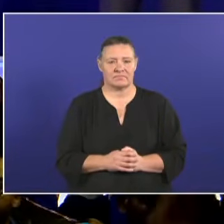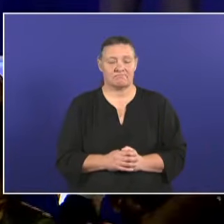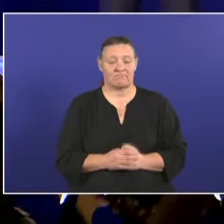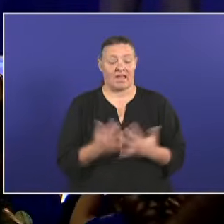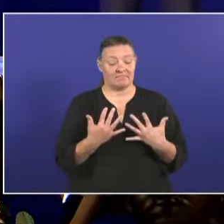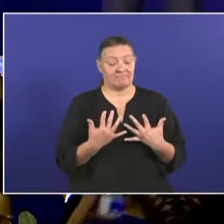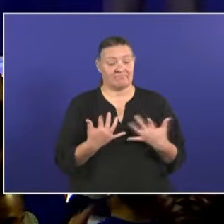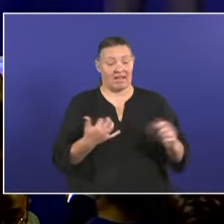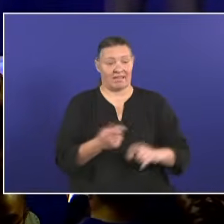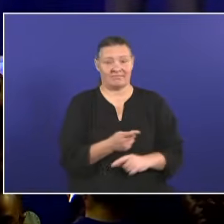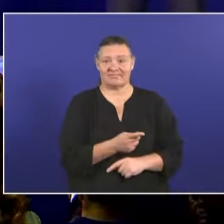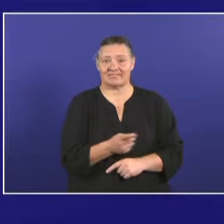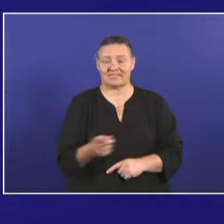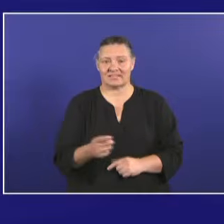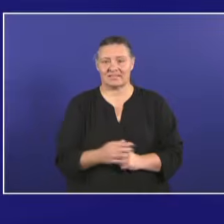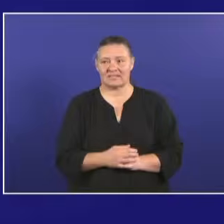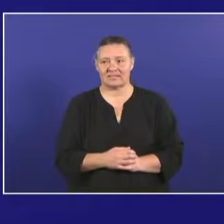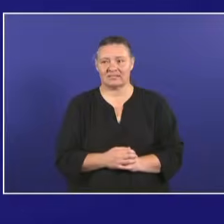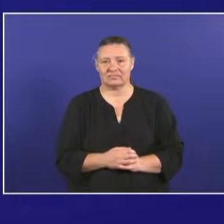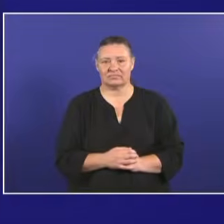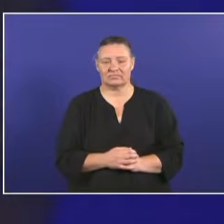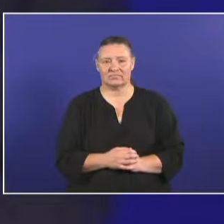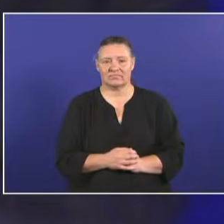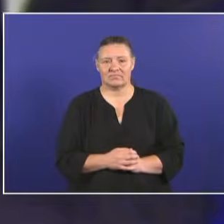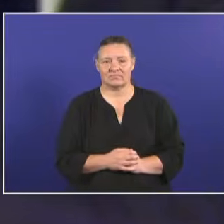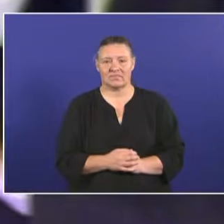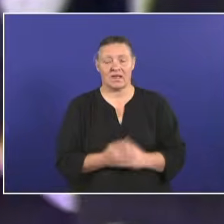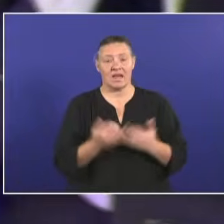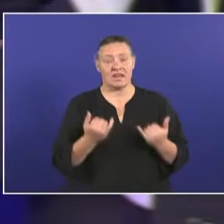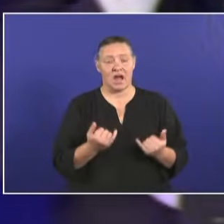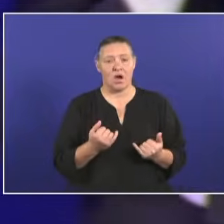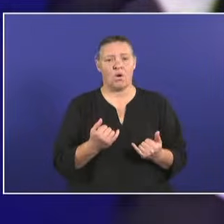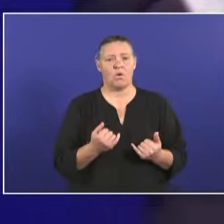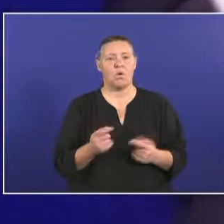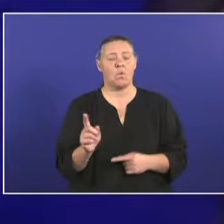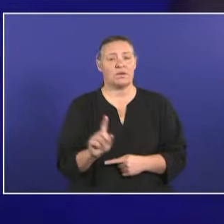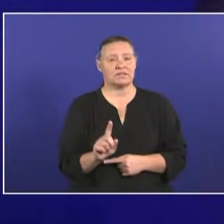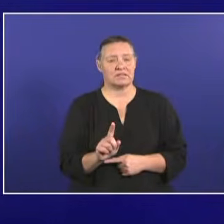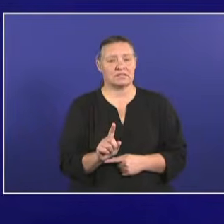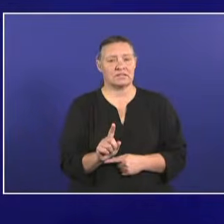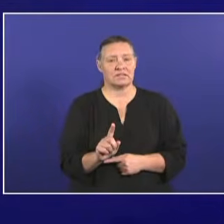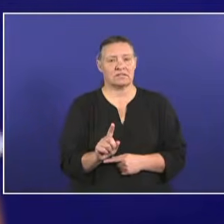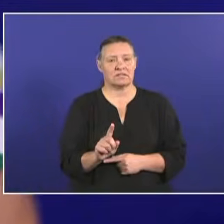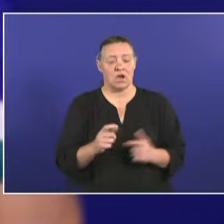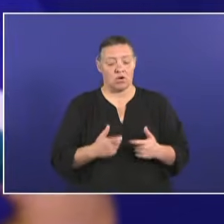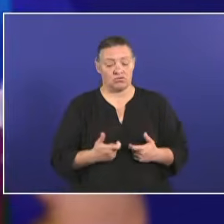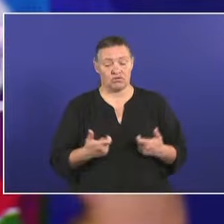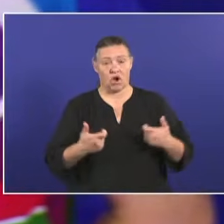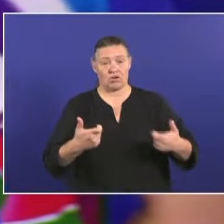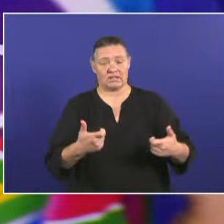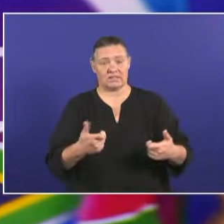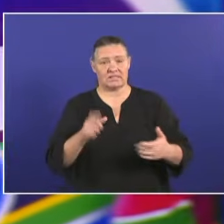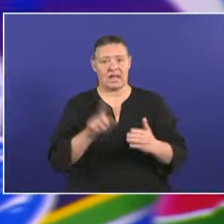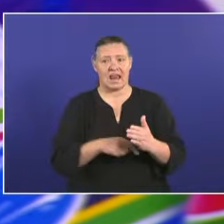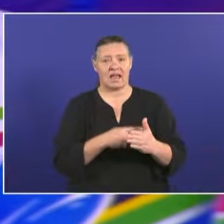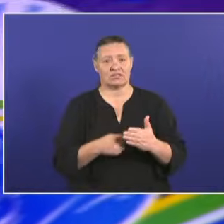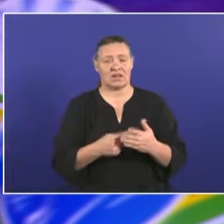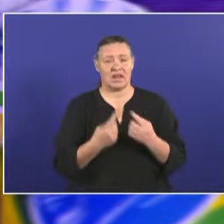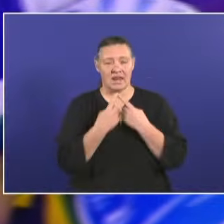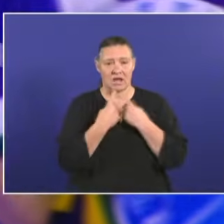Delegates, we turn now to the election announcements of this Congress